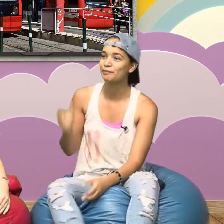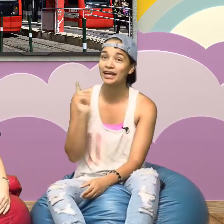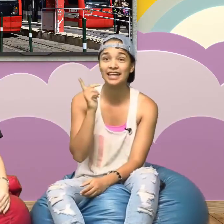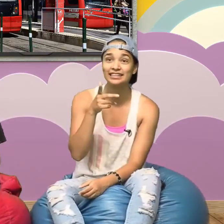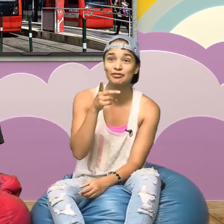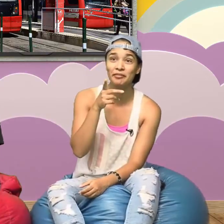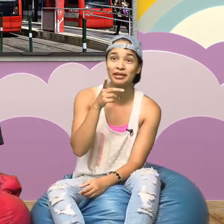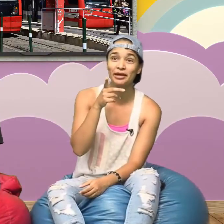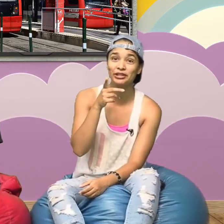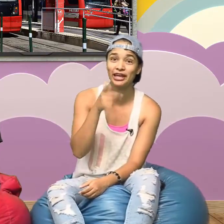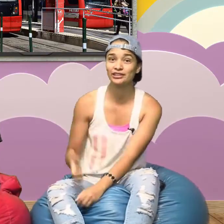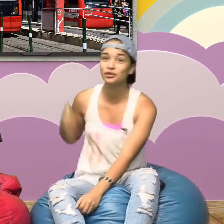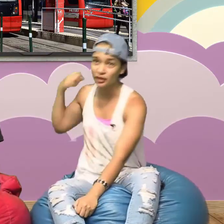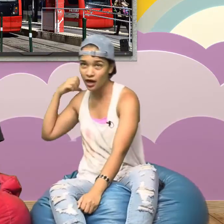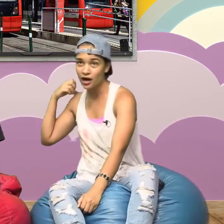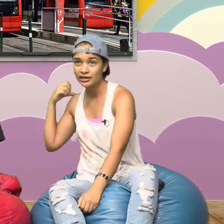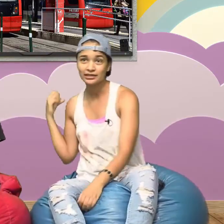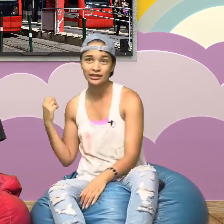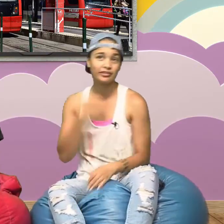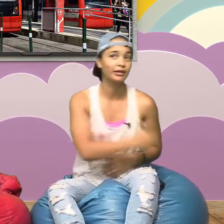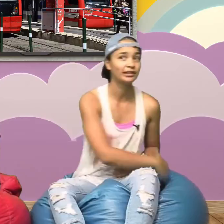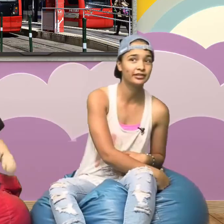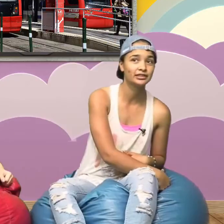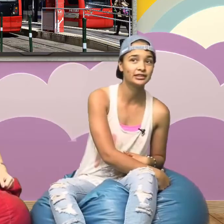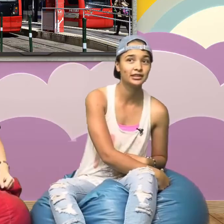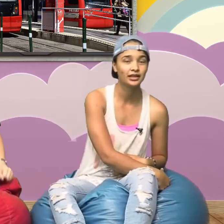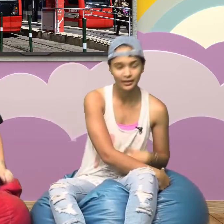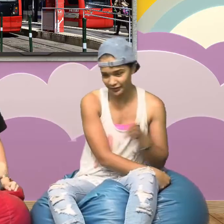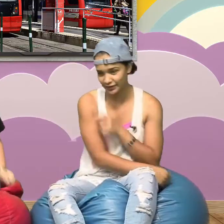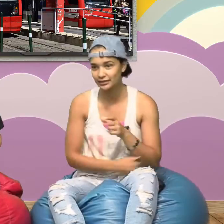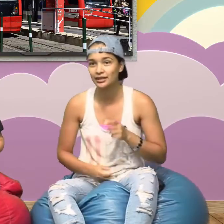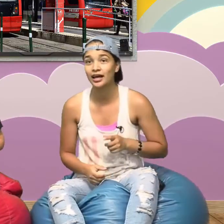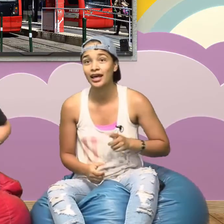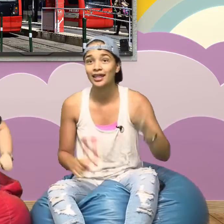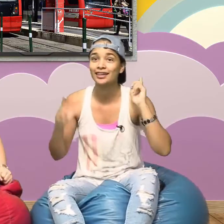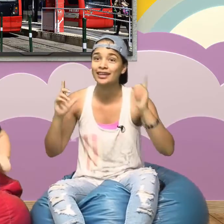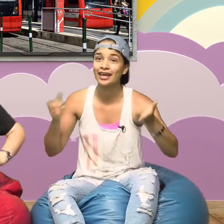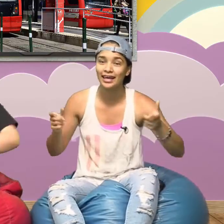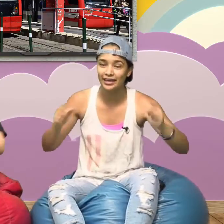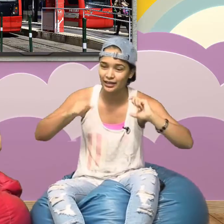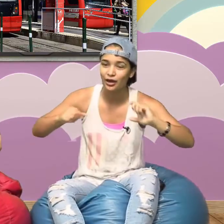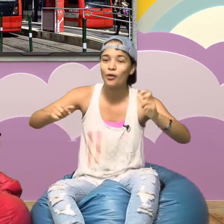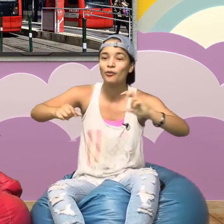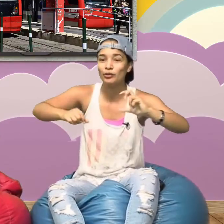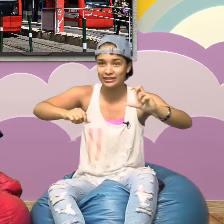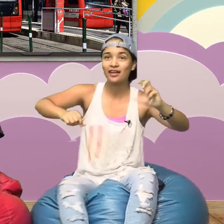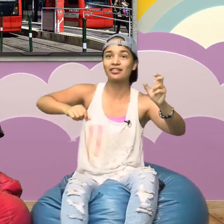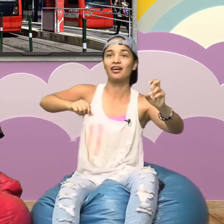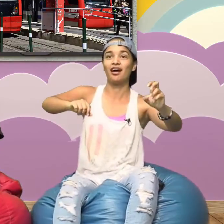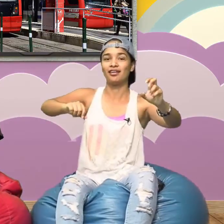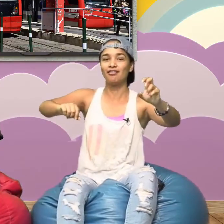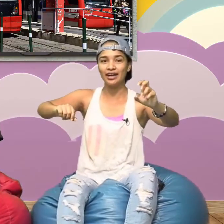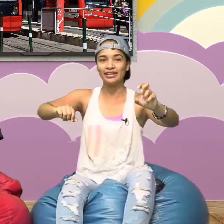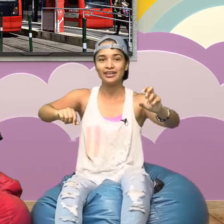Okay. But guys, remember now when you get into a car, safety belt first. Yes. Click, click. Then we